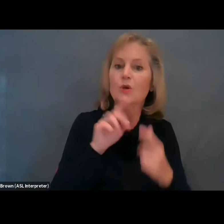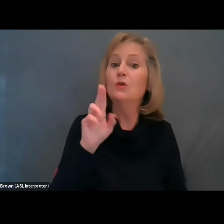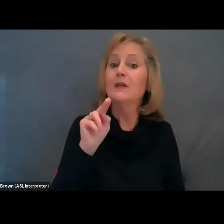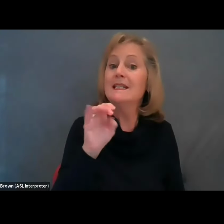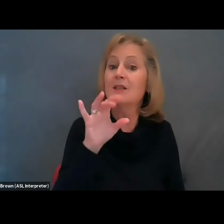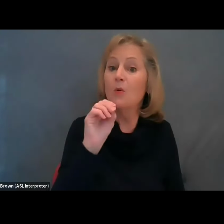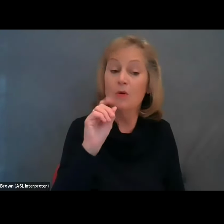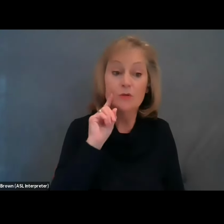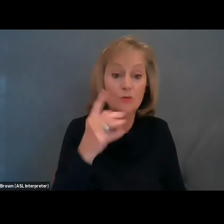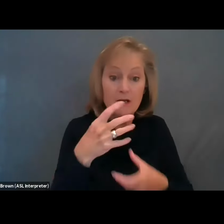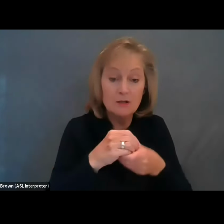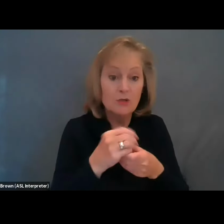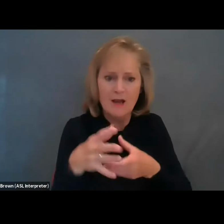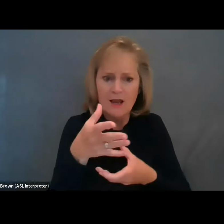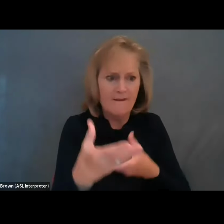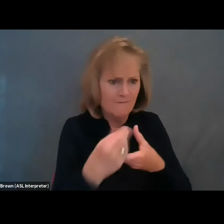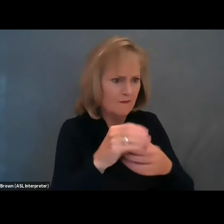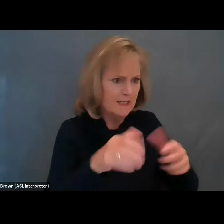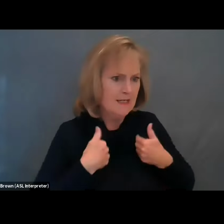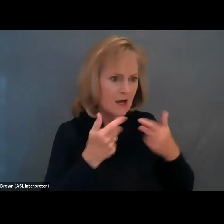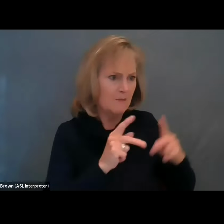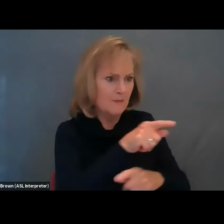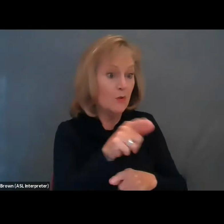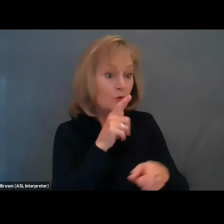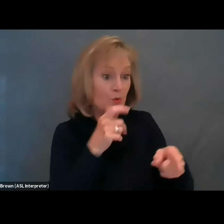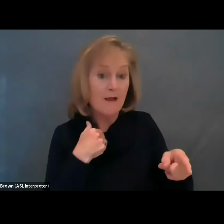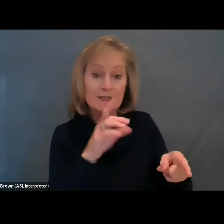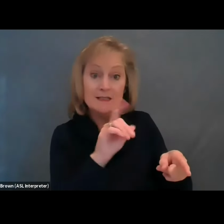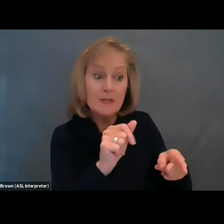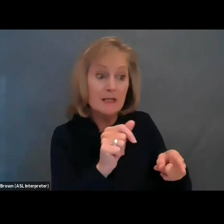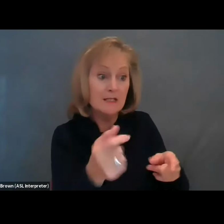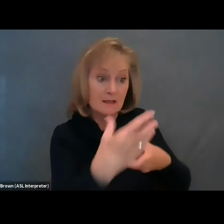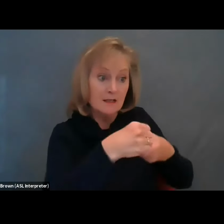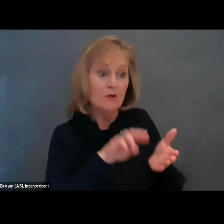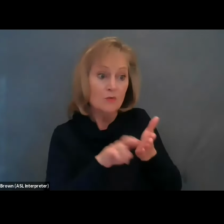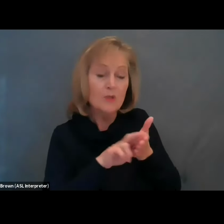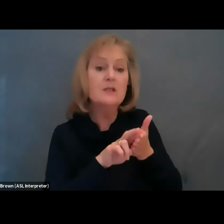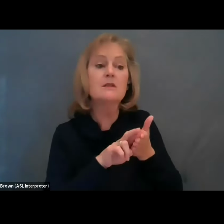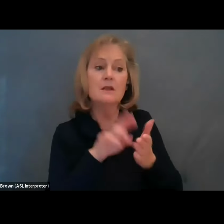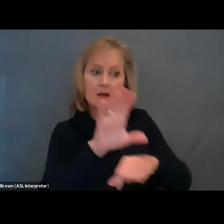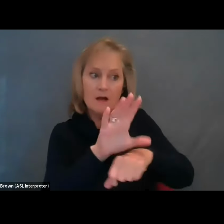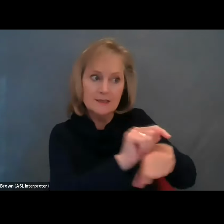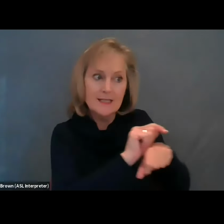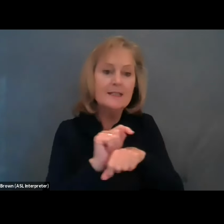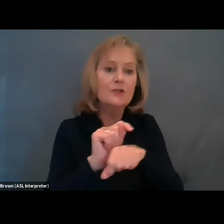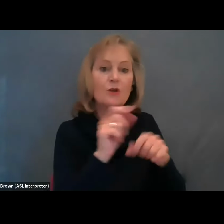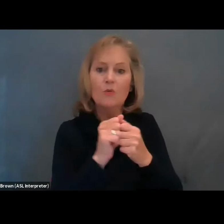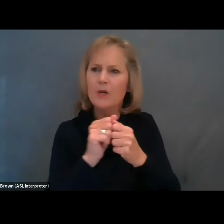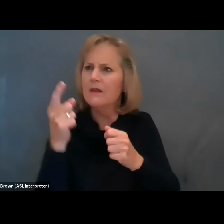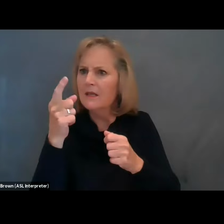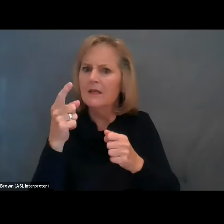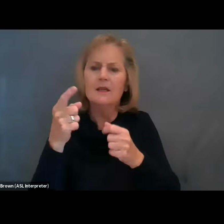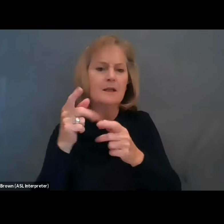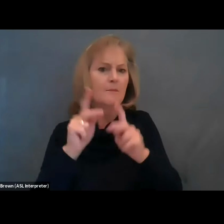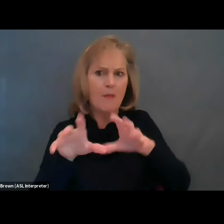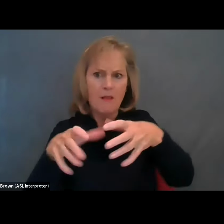included involving young people and those with disabilities in the research, conducting consultations with key informants,